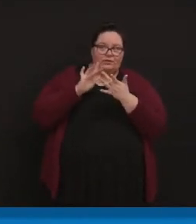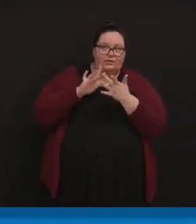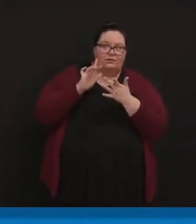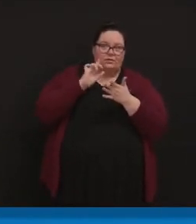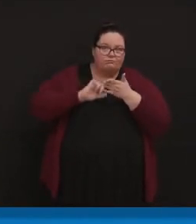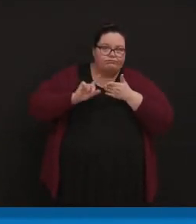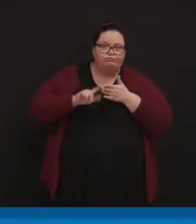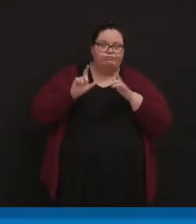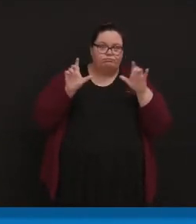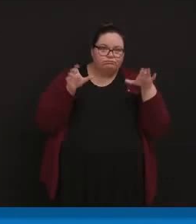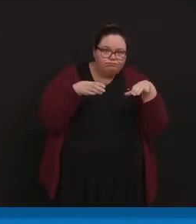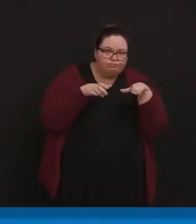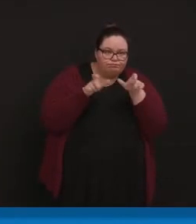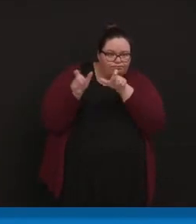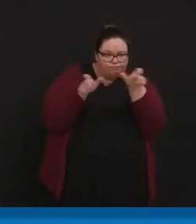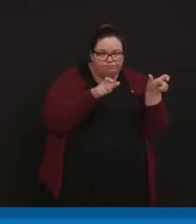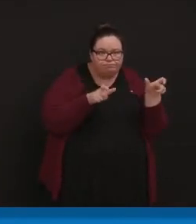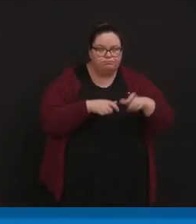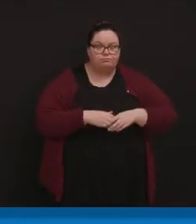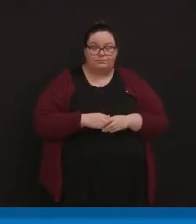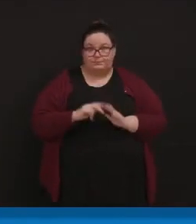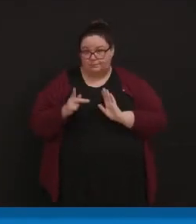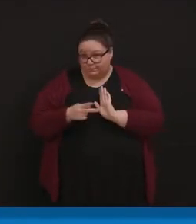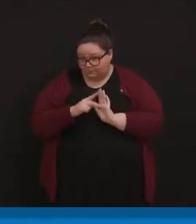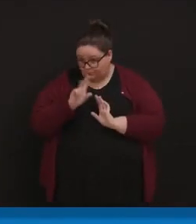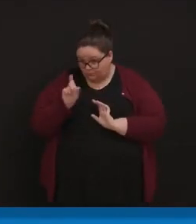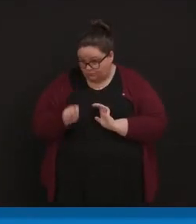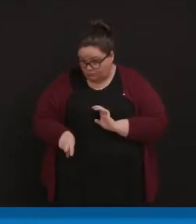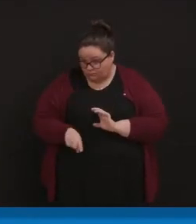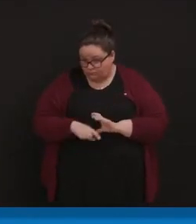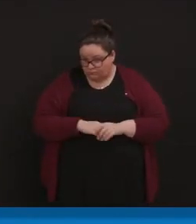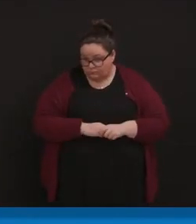it. Mr. Brown, do you have a follow-up?